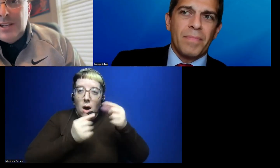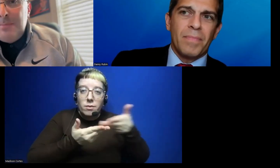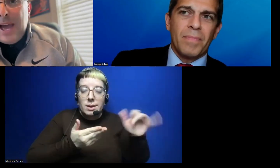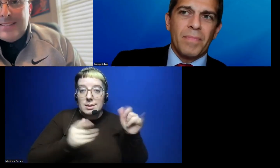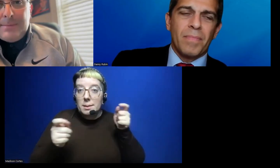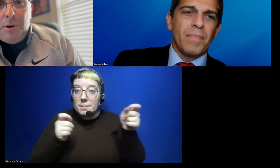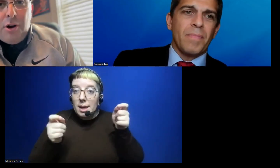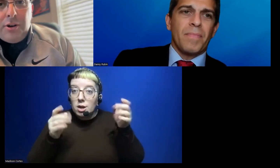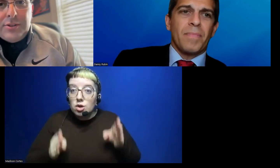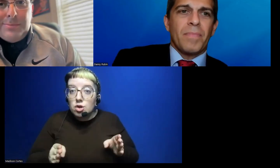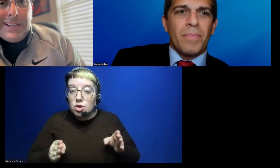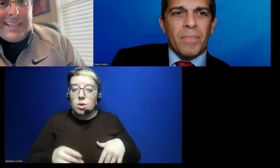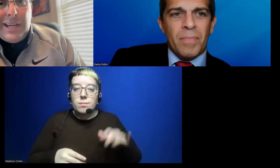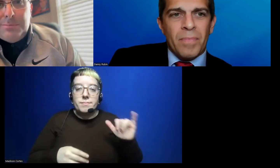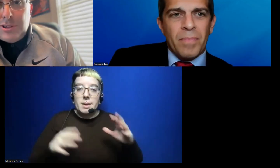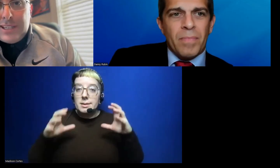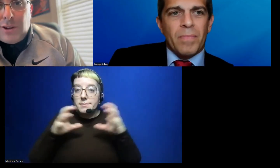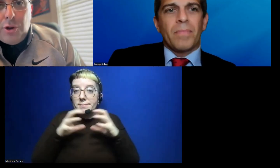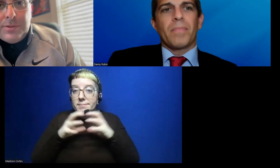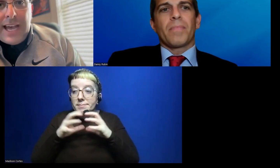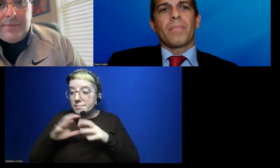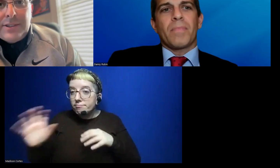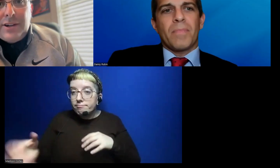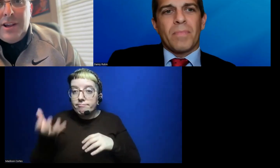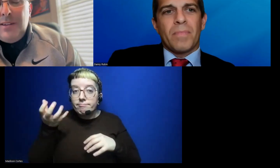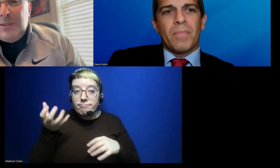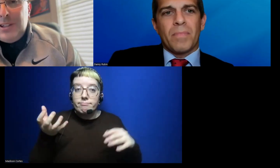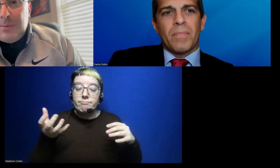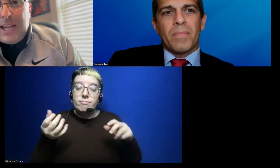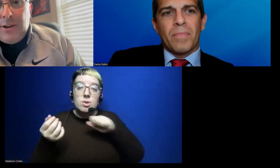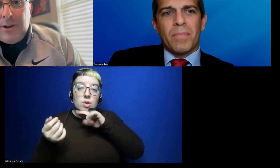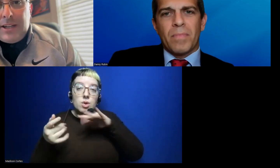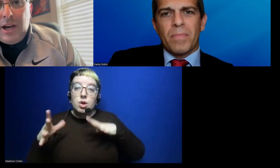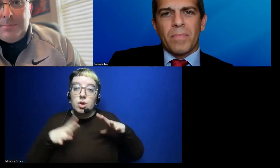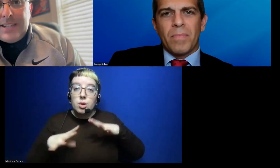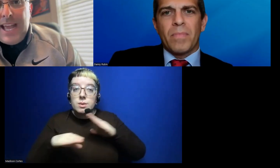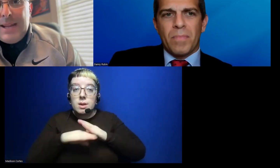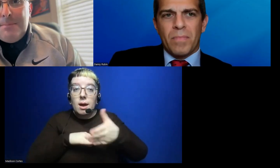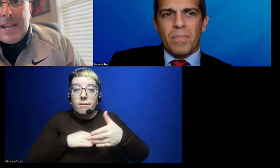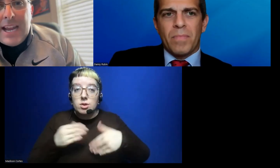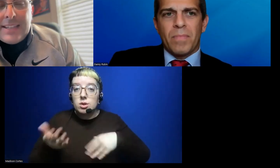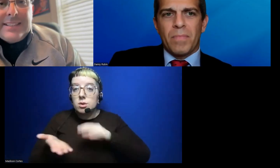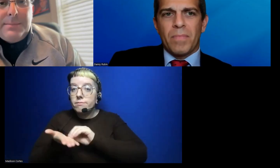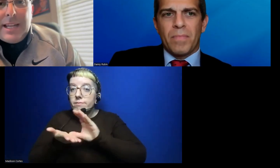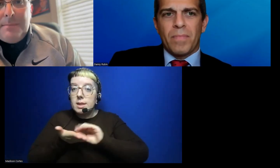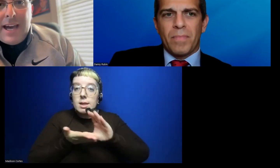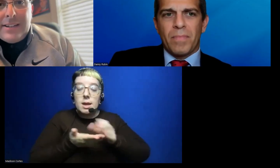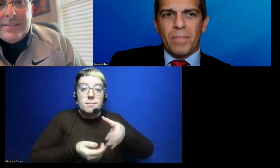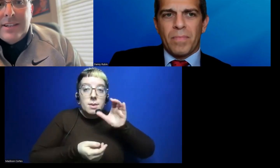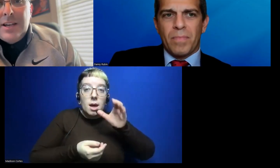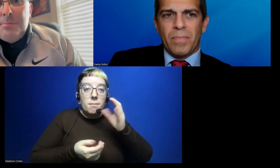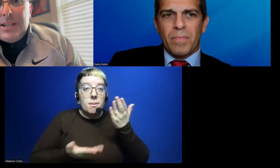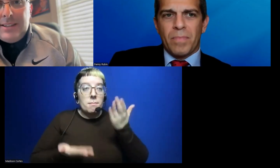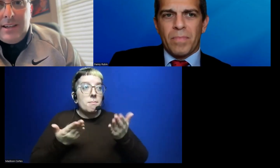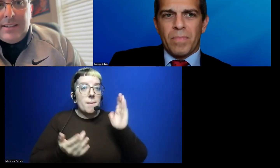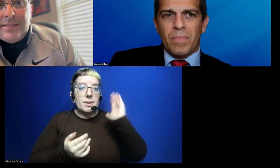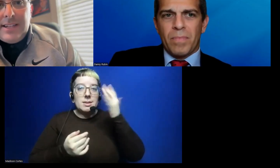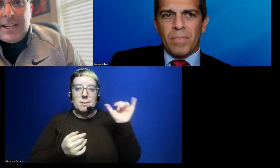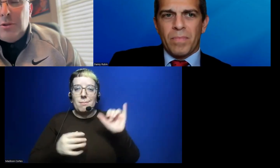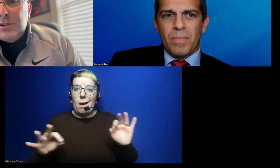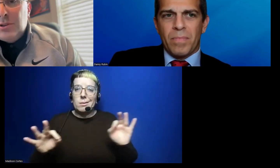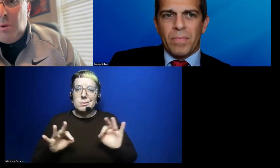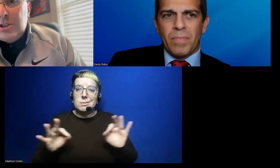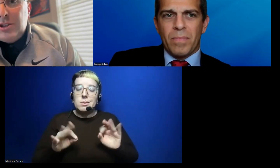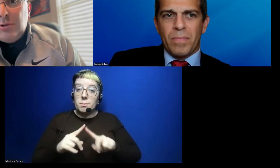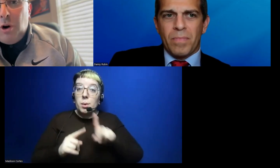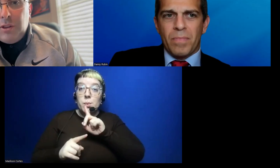is passing balls, picking up dirty clothes after, filling up Gatorade cups. And it may not seem that it matters, but it does.